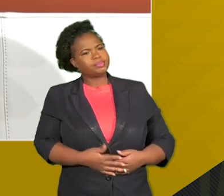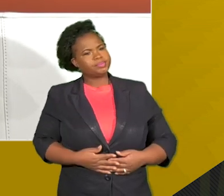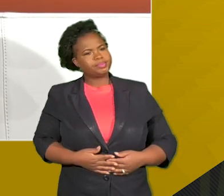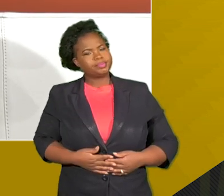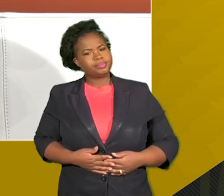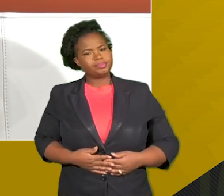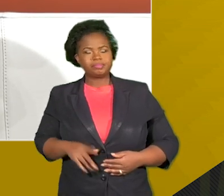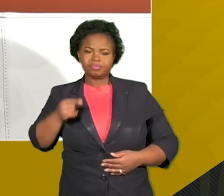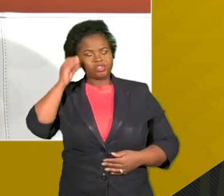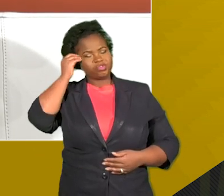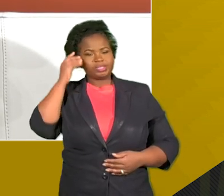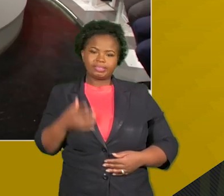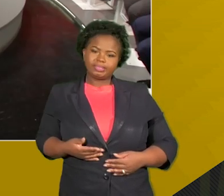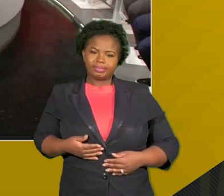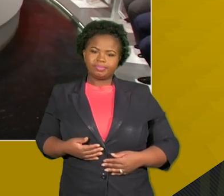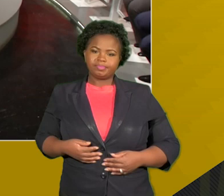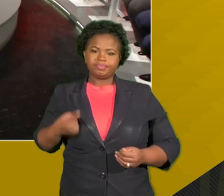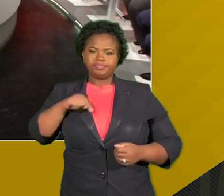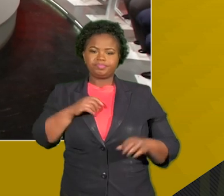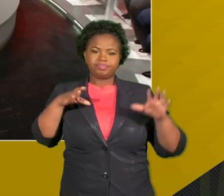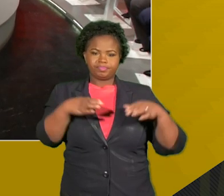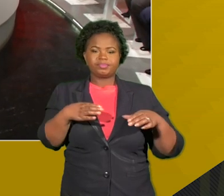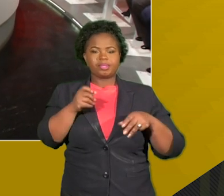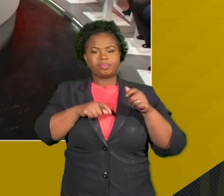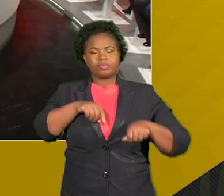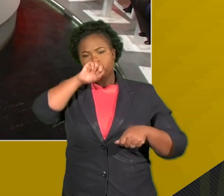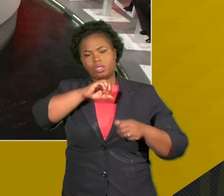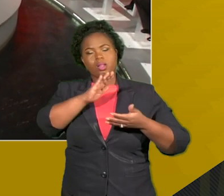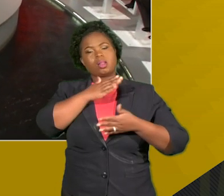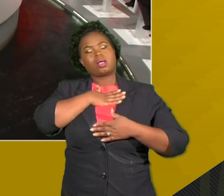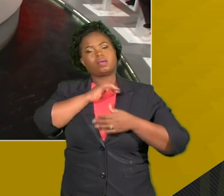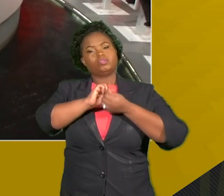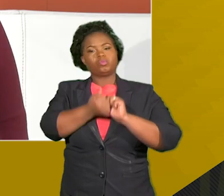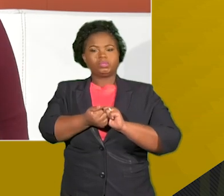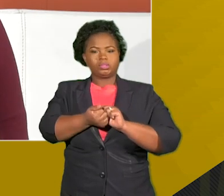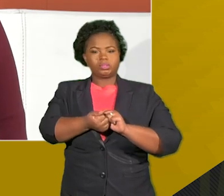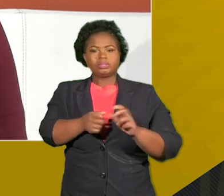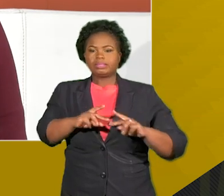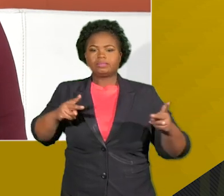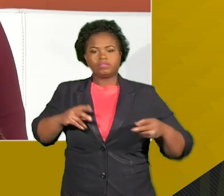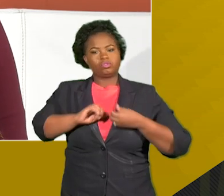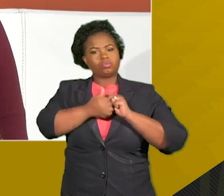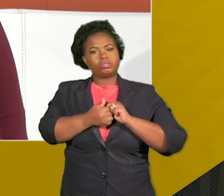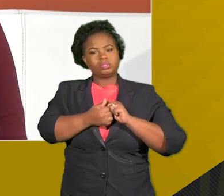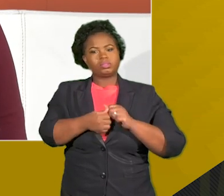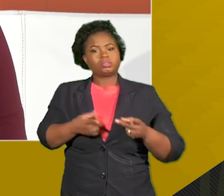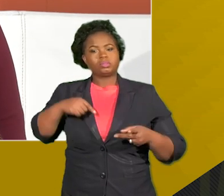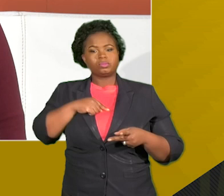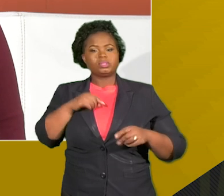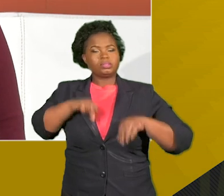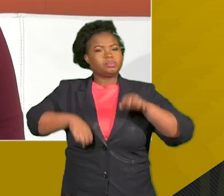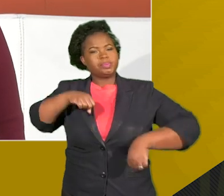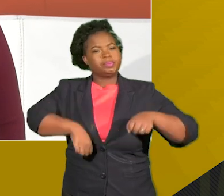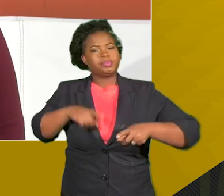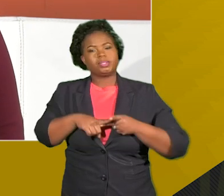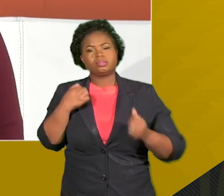Actually, it's quite interesting. Rona, we are a group of people who love sport. Okay. So we have different sporting codes. We are runners. We are cyclists.